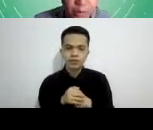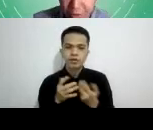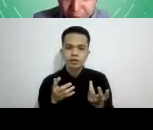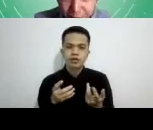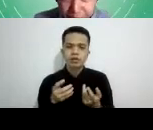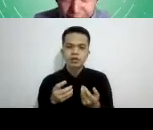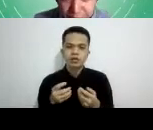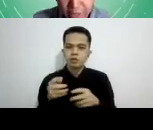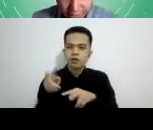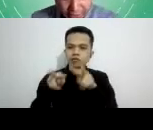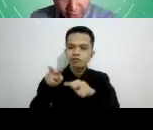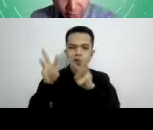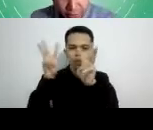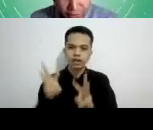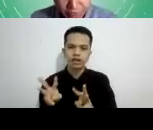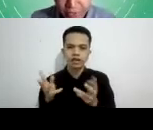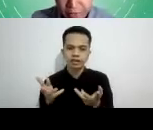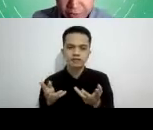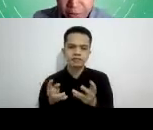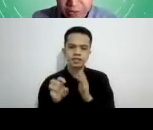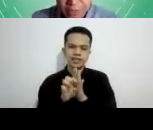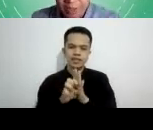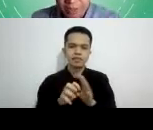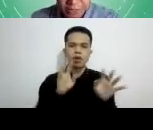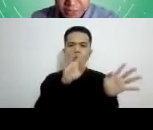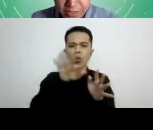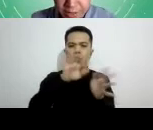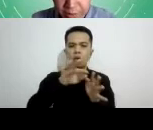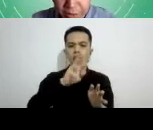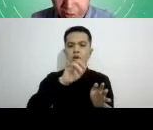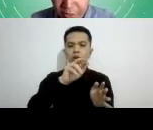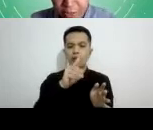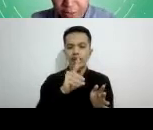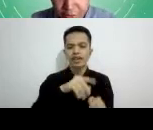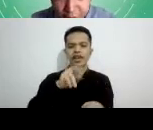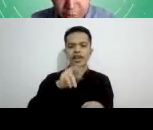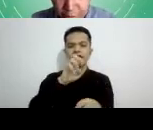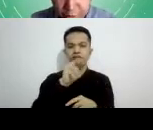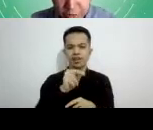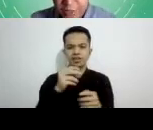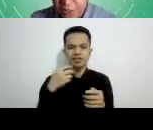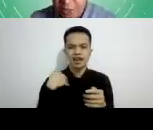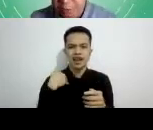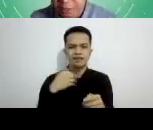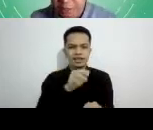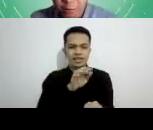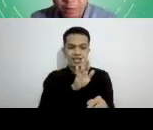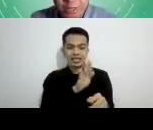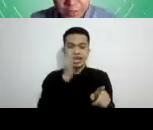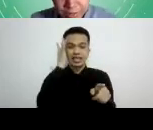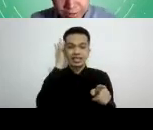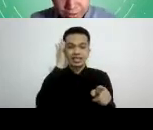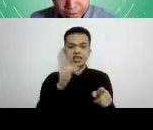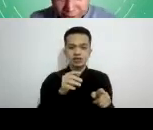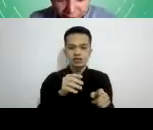monitor the weather. A wind vane with a data sensor module tells me how windy